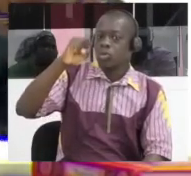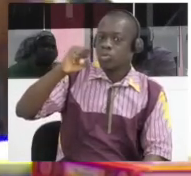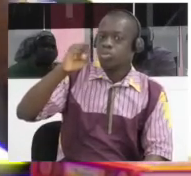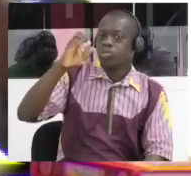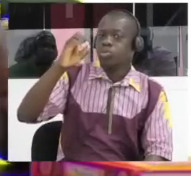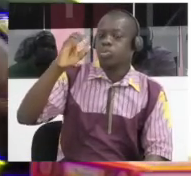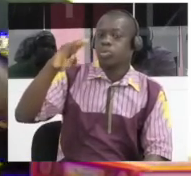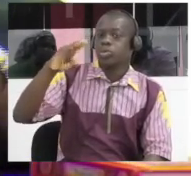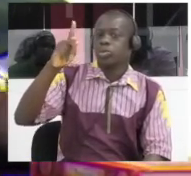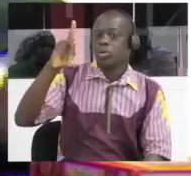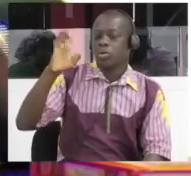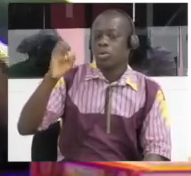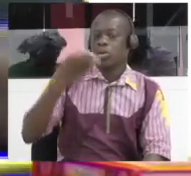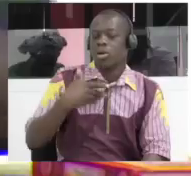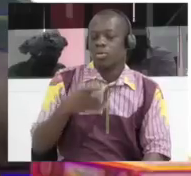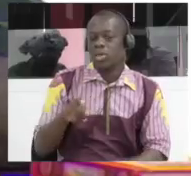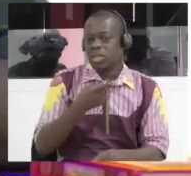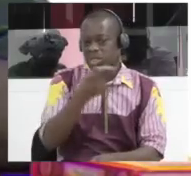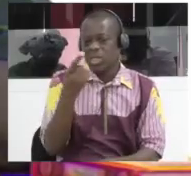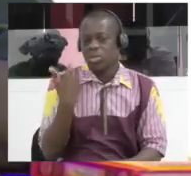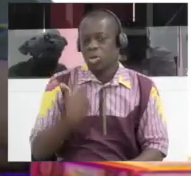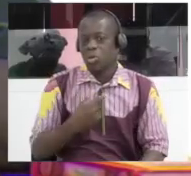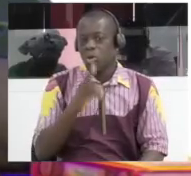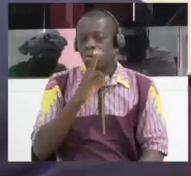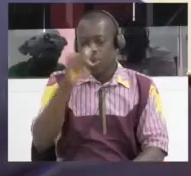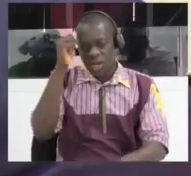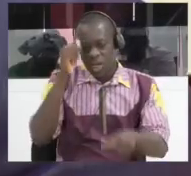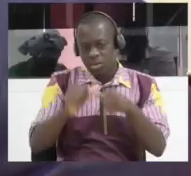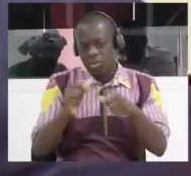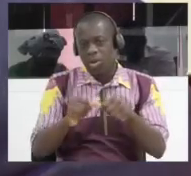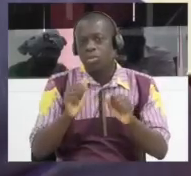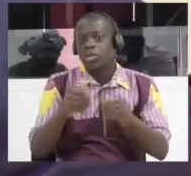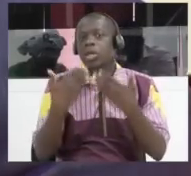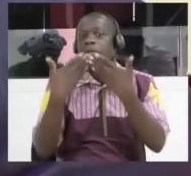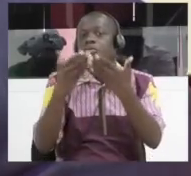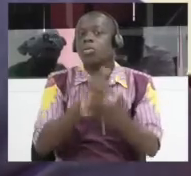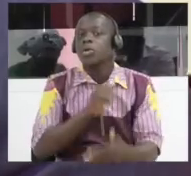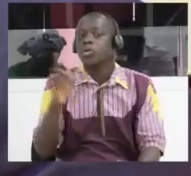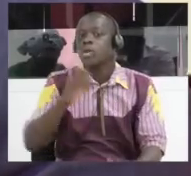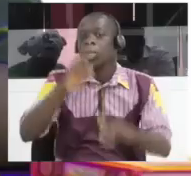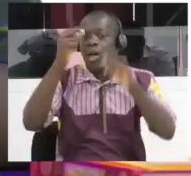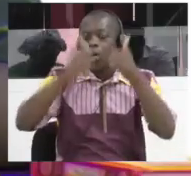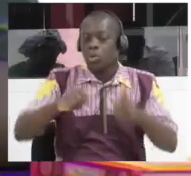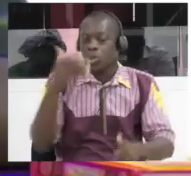were the prominent people I can now remember. Can you tell us what happened there?